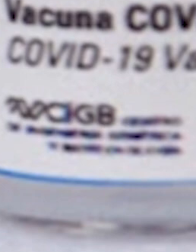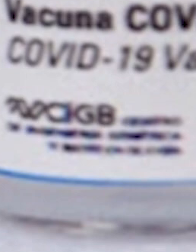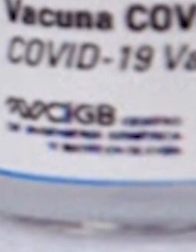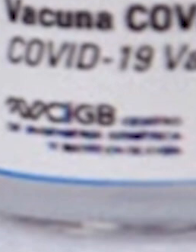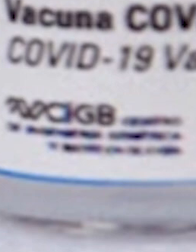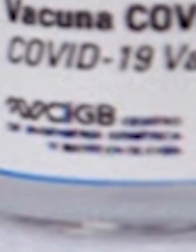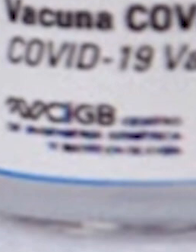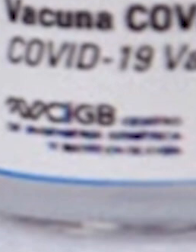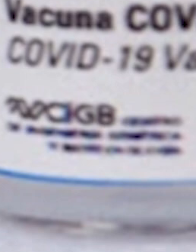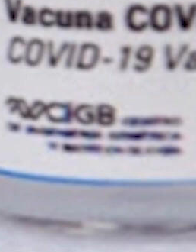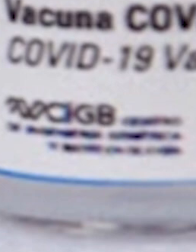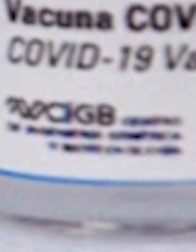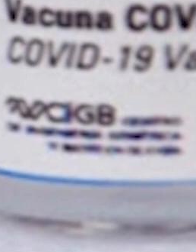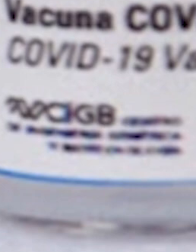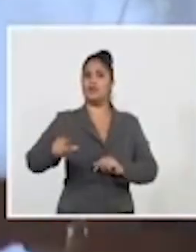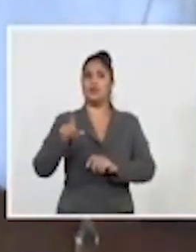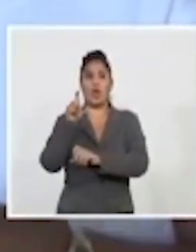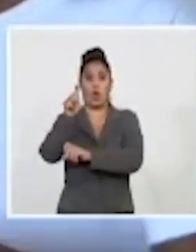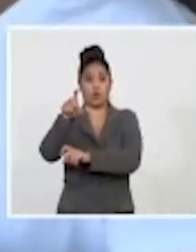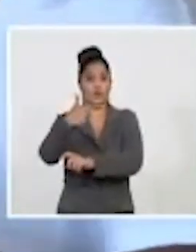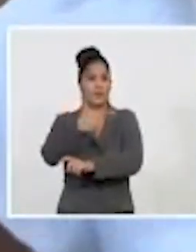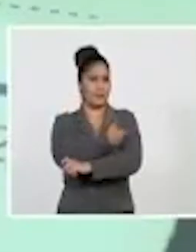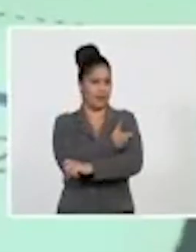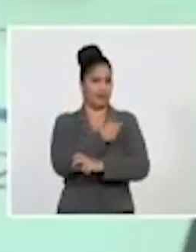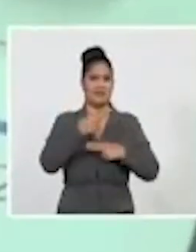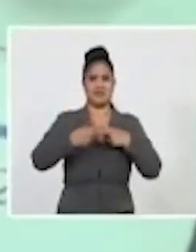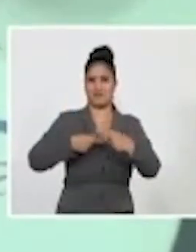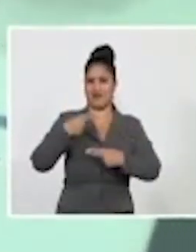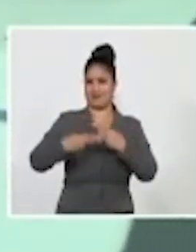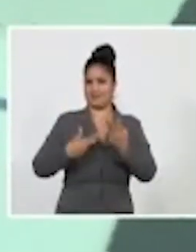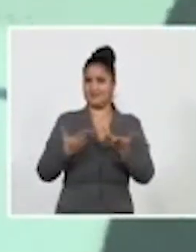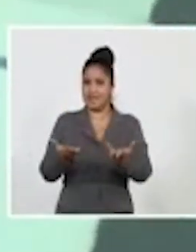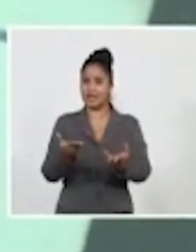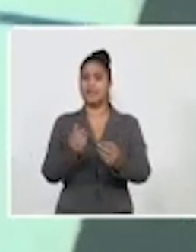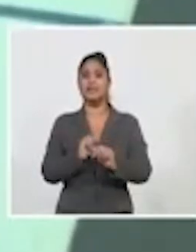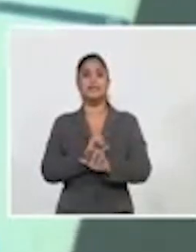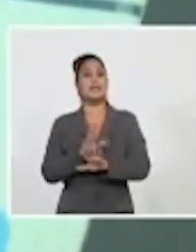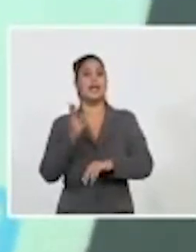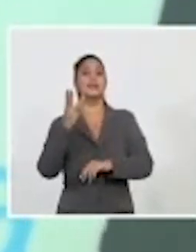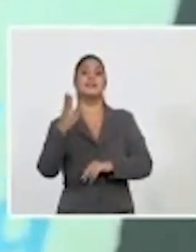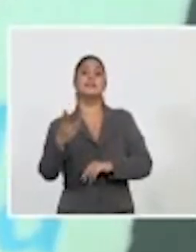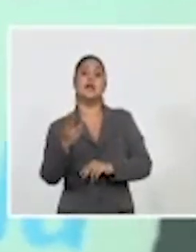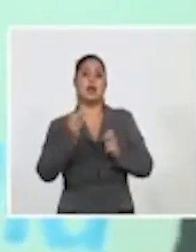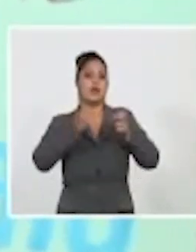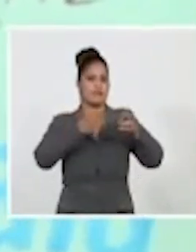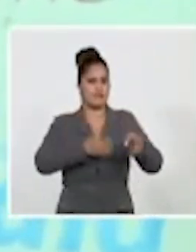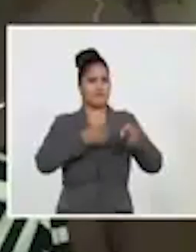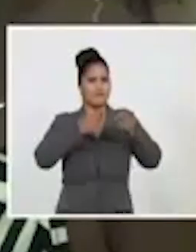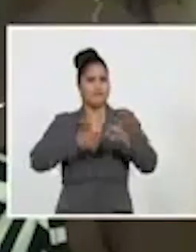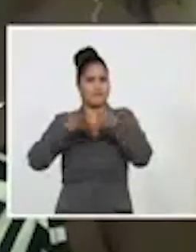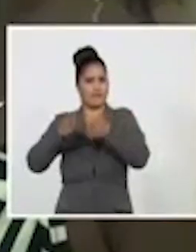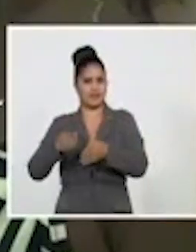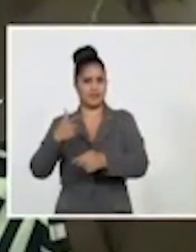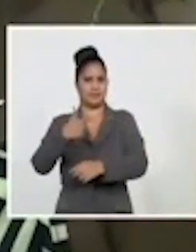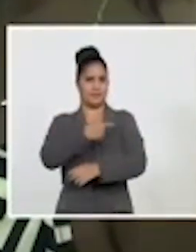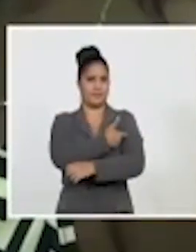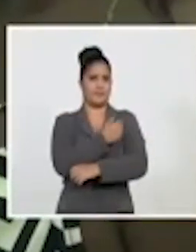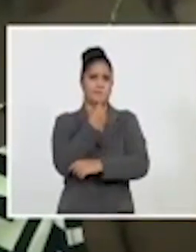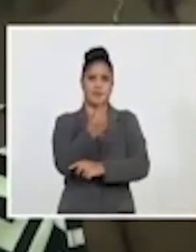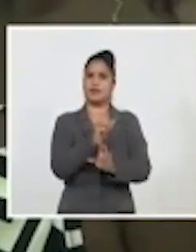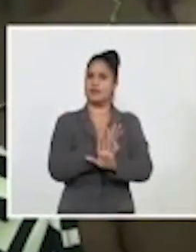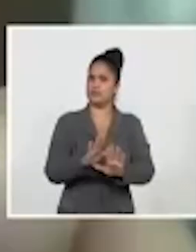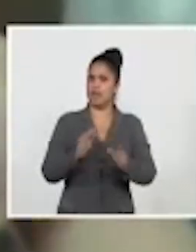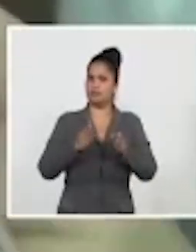goal after the 3 ultimate doses which have been applied with very few adverse effects. This will surely lead with